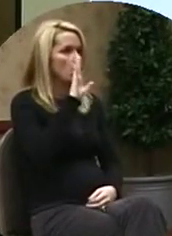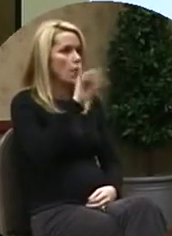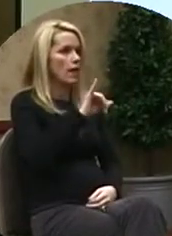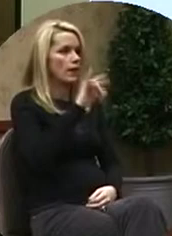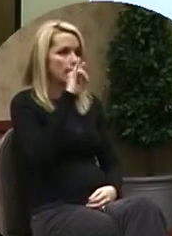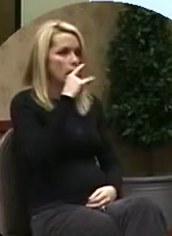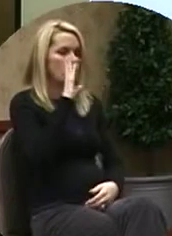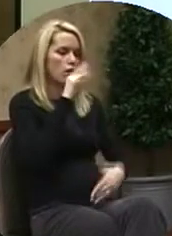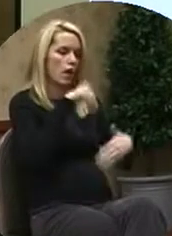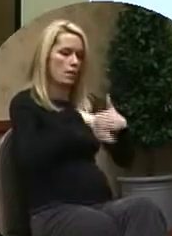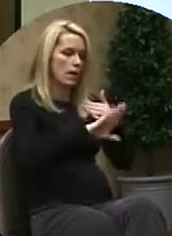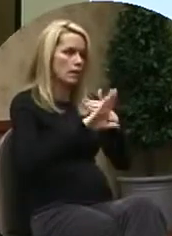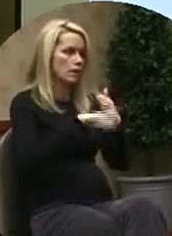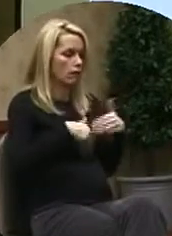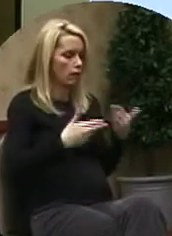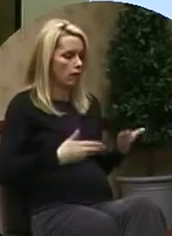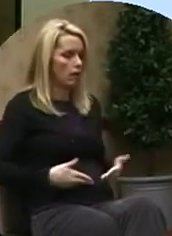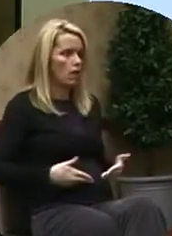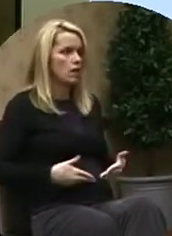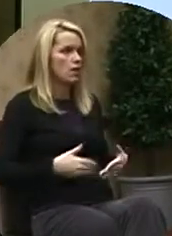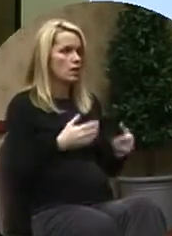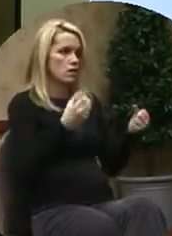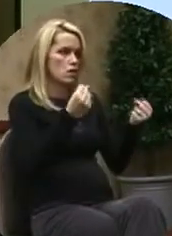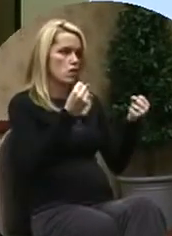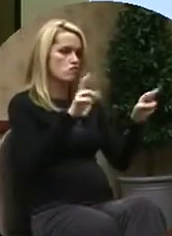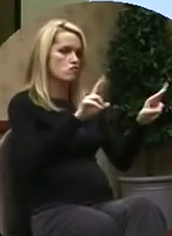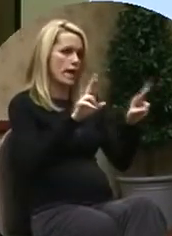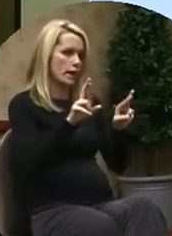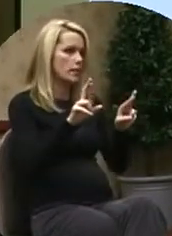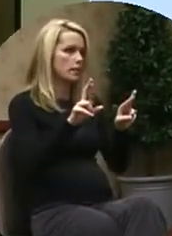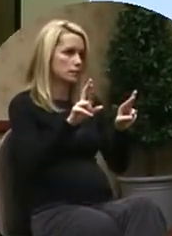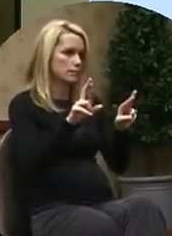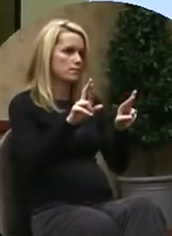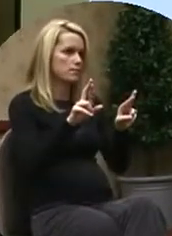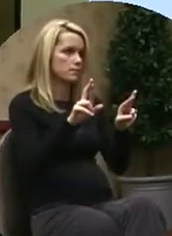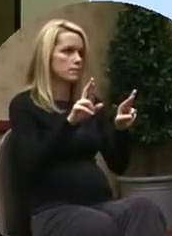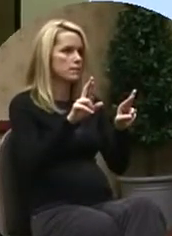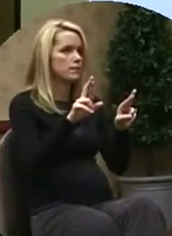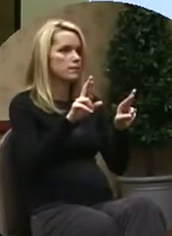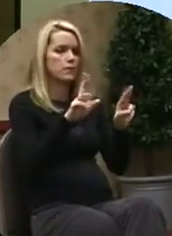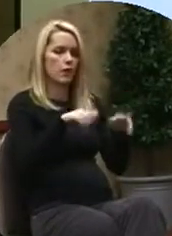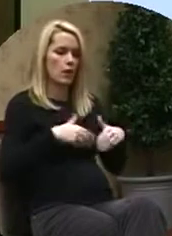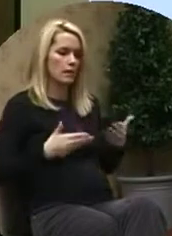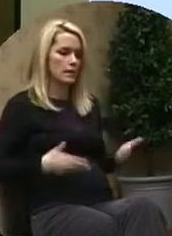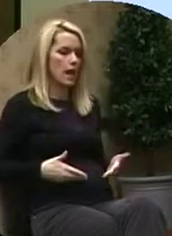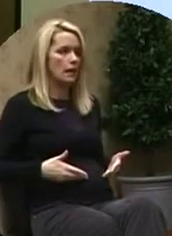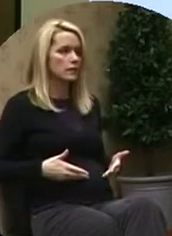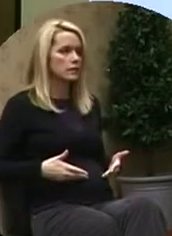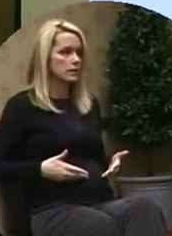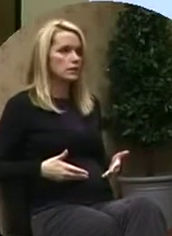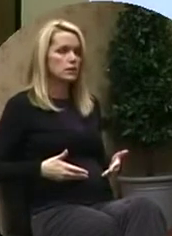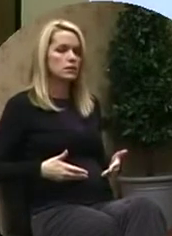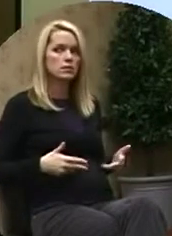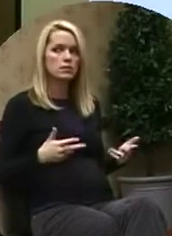bear. He's going to come in with his fist clenched, he's going to come in with his teeth clenched, or it may be that they come